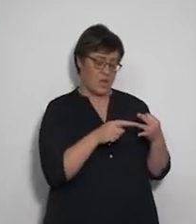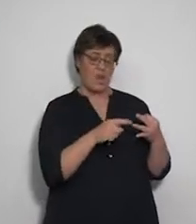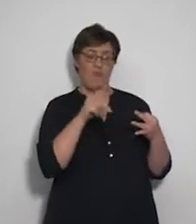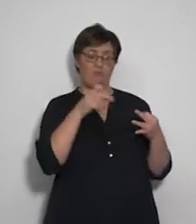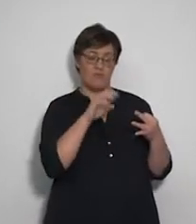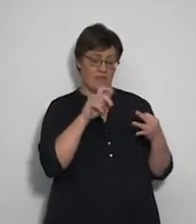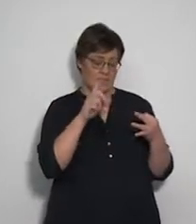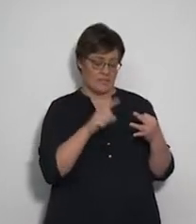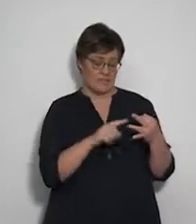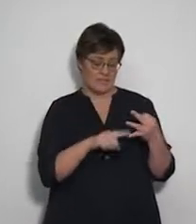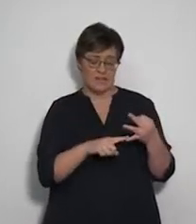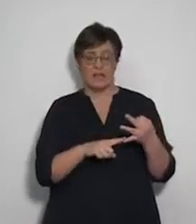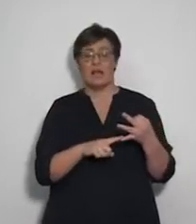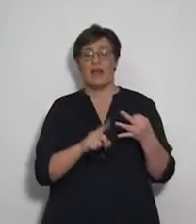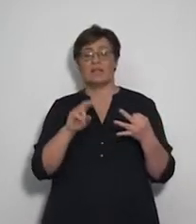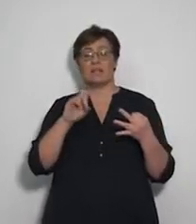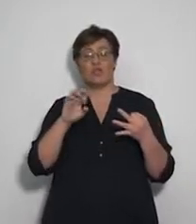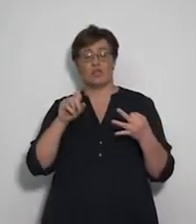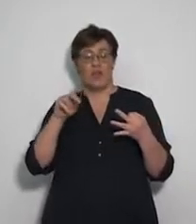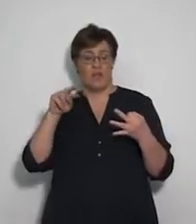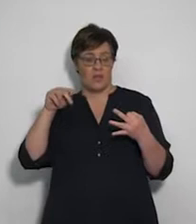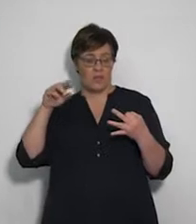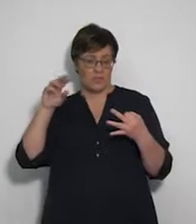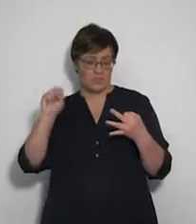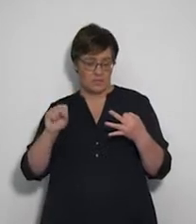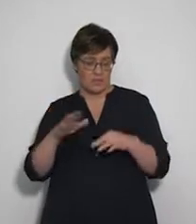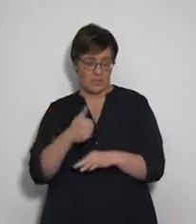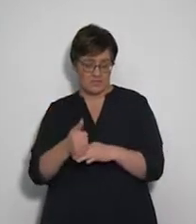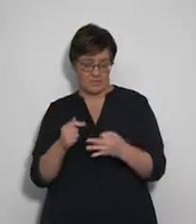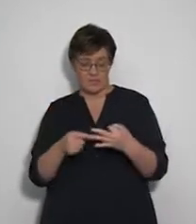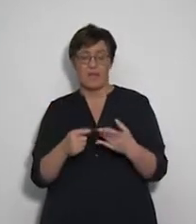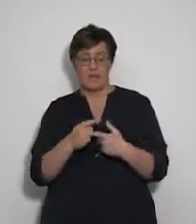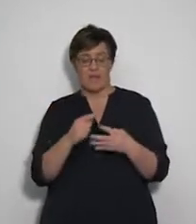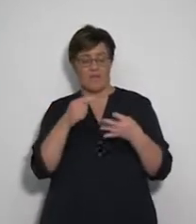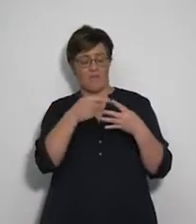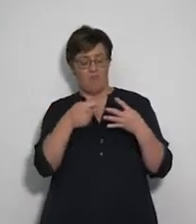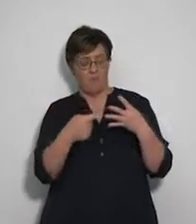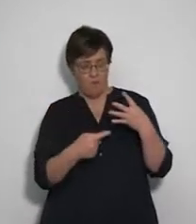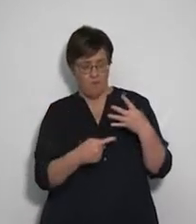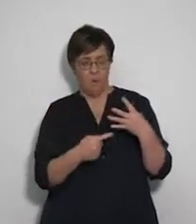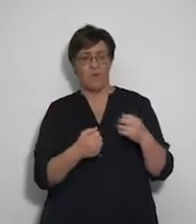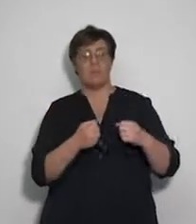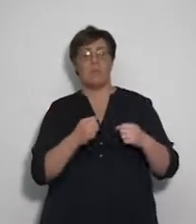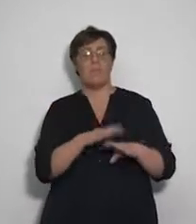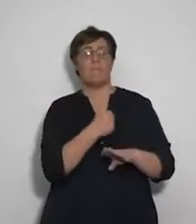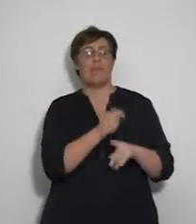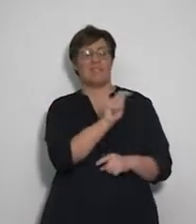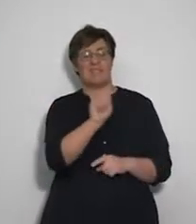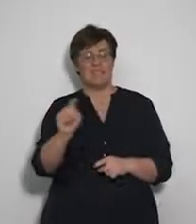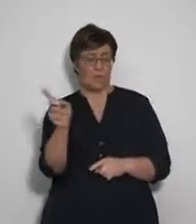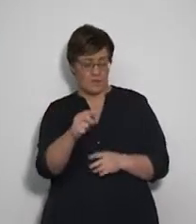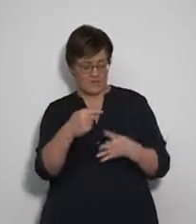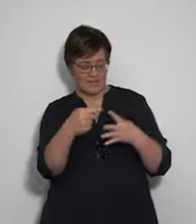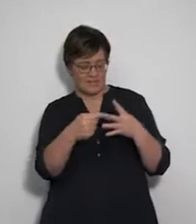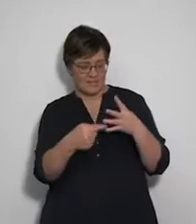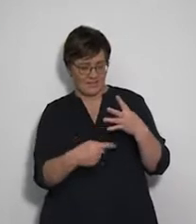a phosphate, and a nitrogenous bases. And then systematically discuss the 4 different types of nitrogenous bases. And